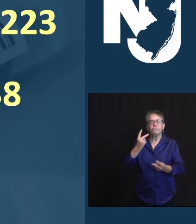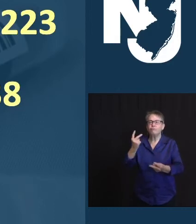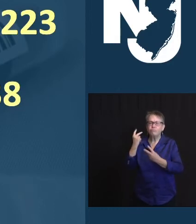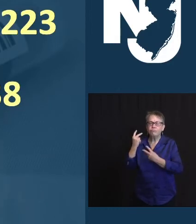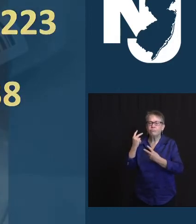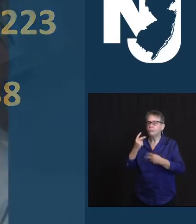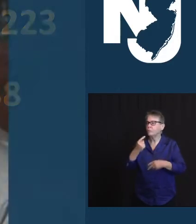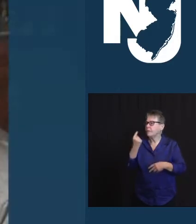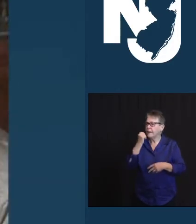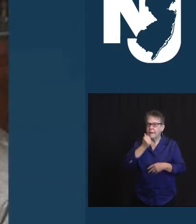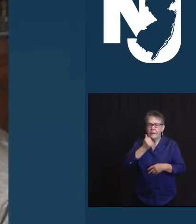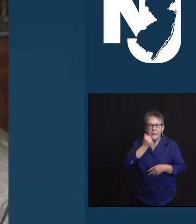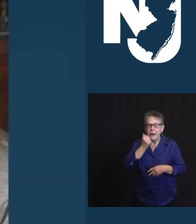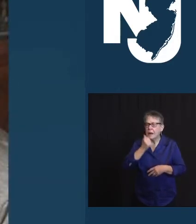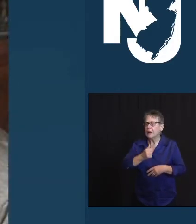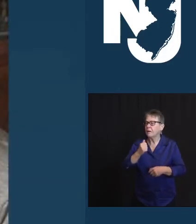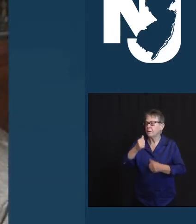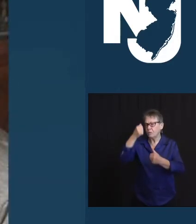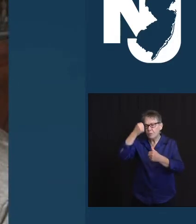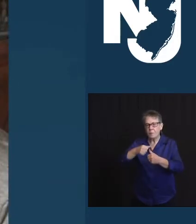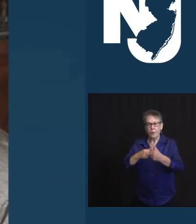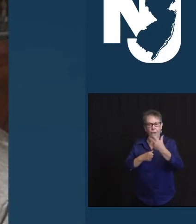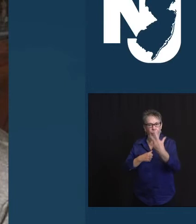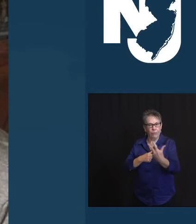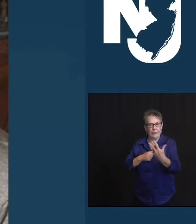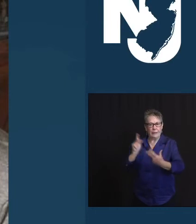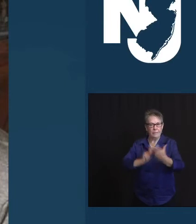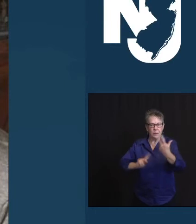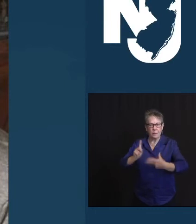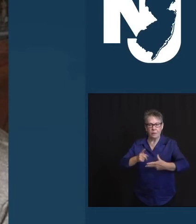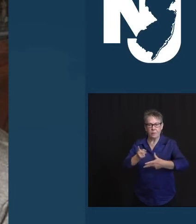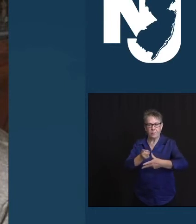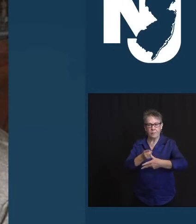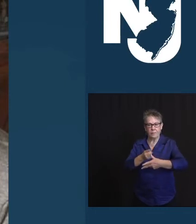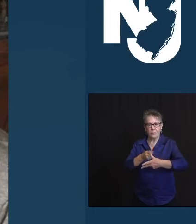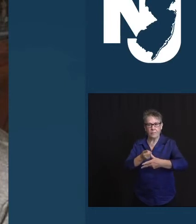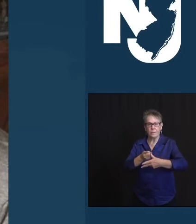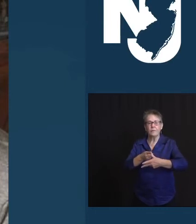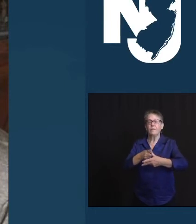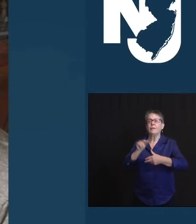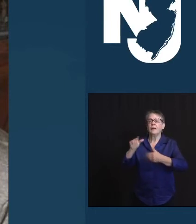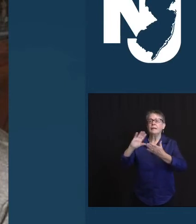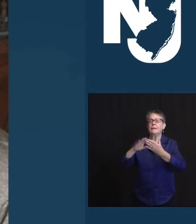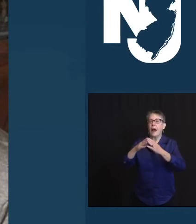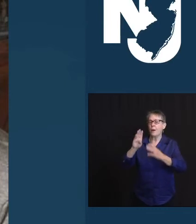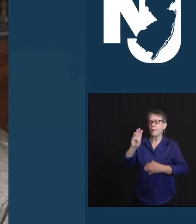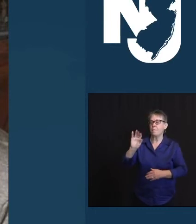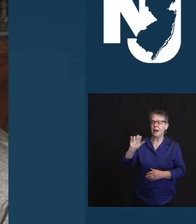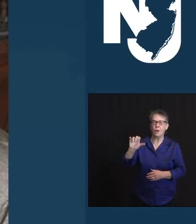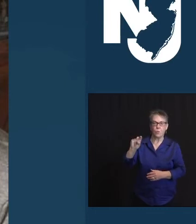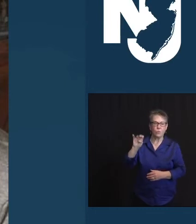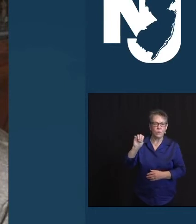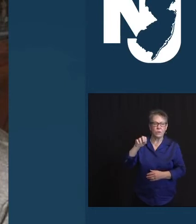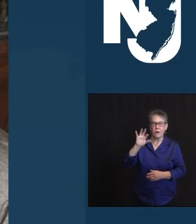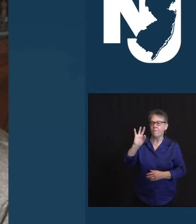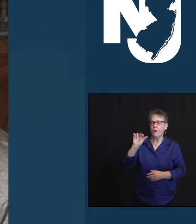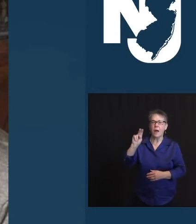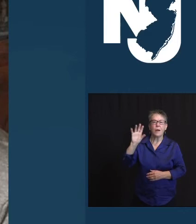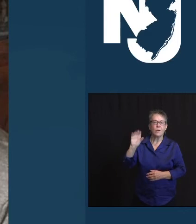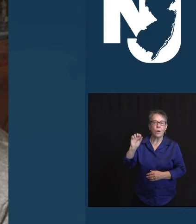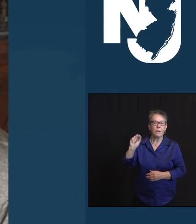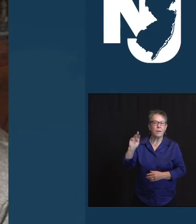want to start up in Bayonne. I want to thank Mayor Jimmy Davis for bringing this one to our attention. Bayonne's own Franco